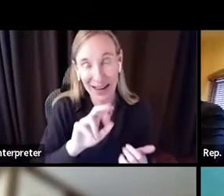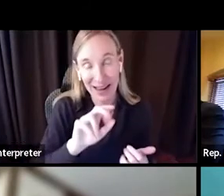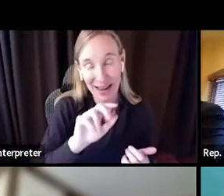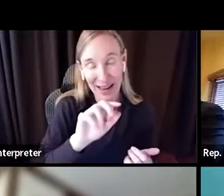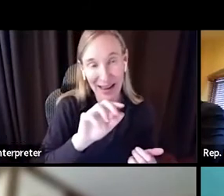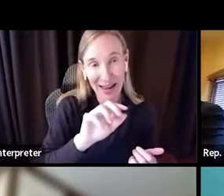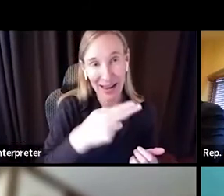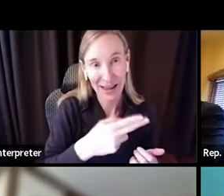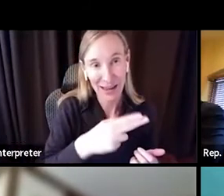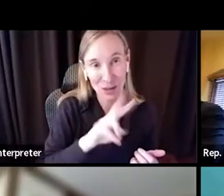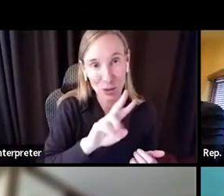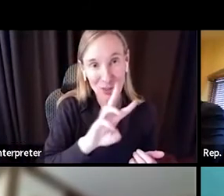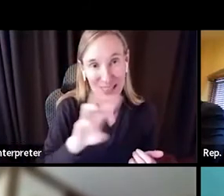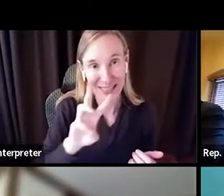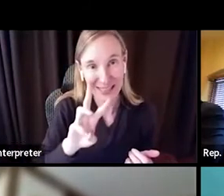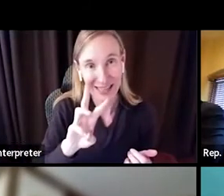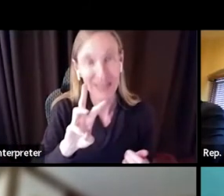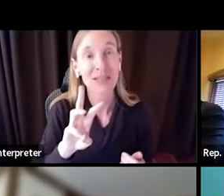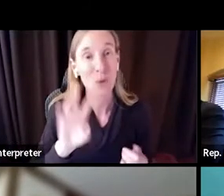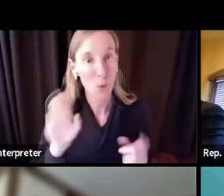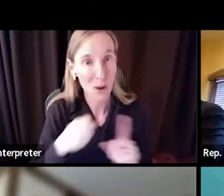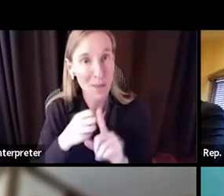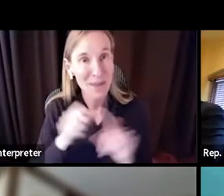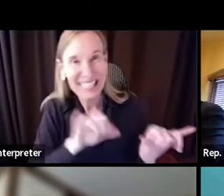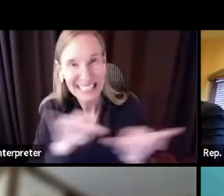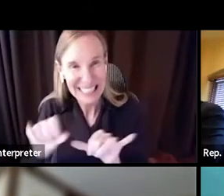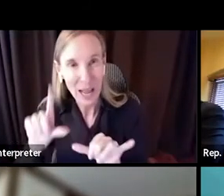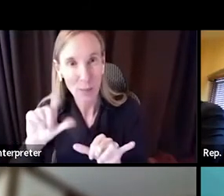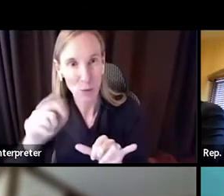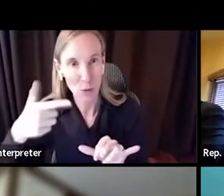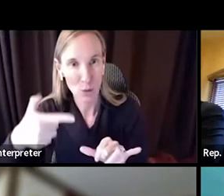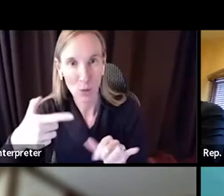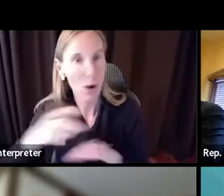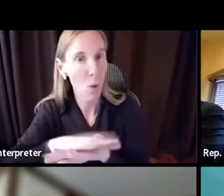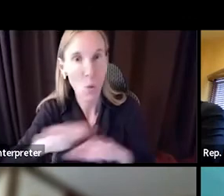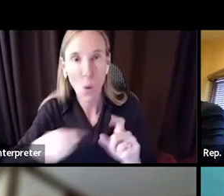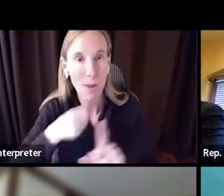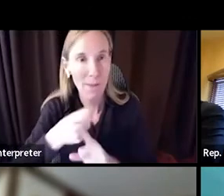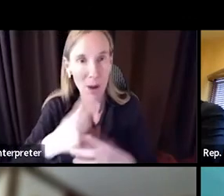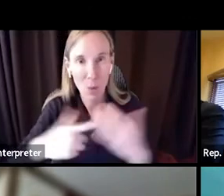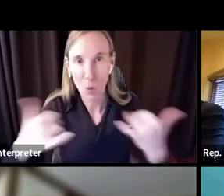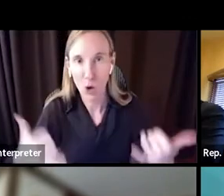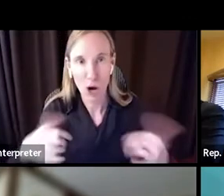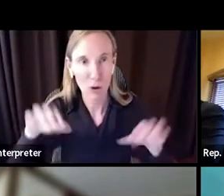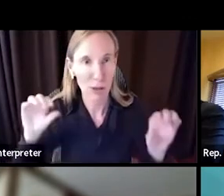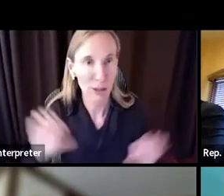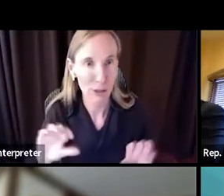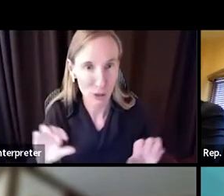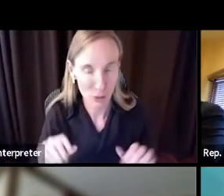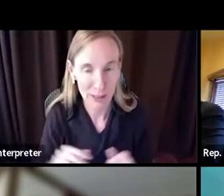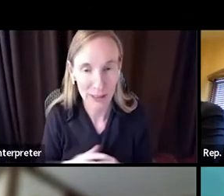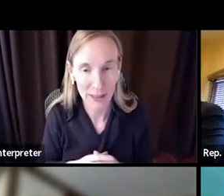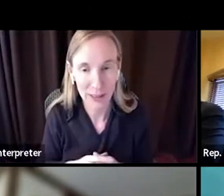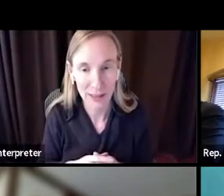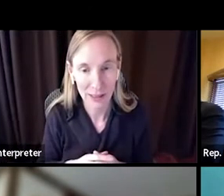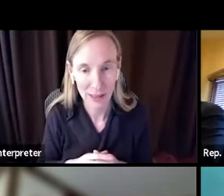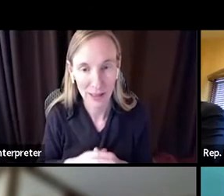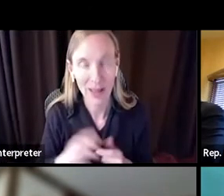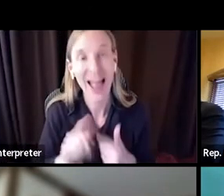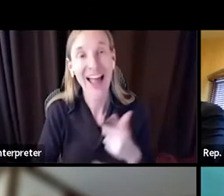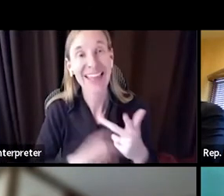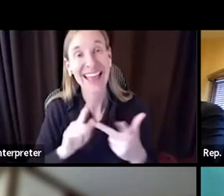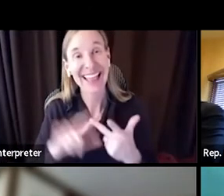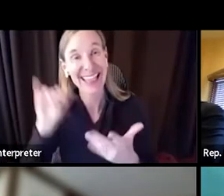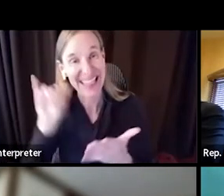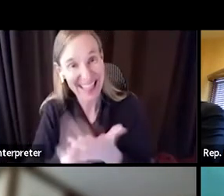and did not determine that that would impact what we're currently doing. So that's also point two to know. And as part of that process,